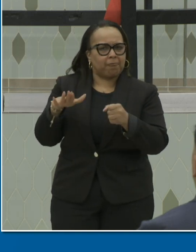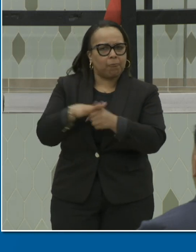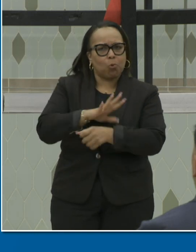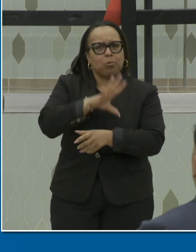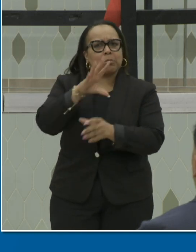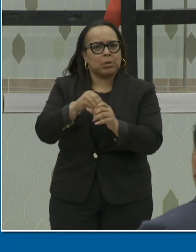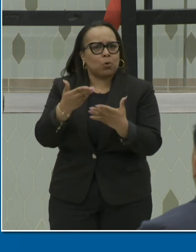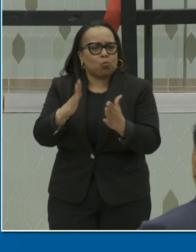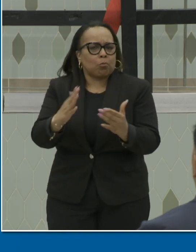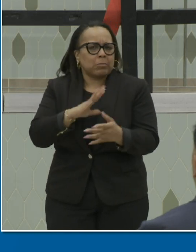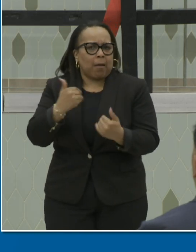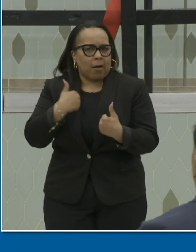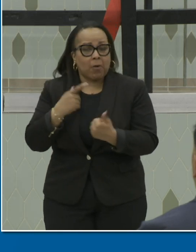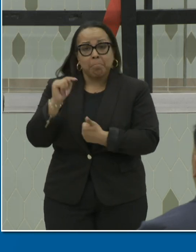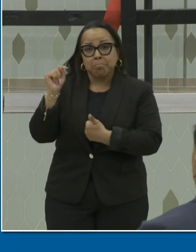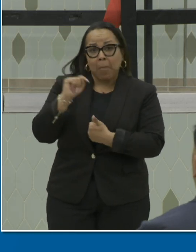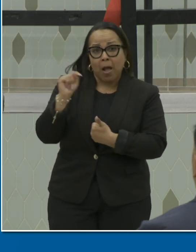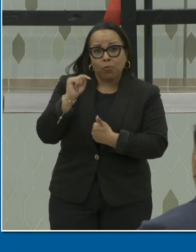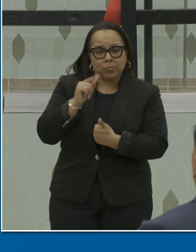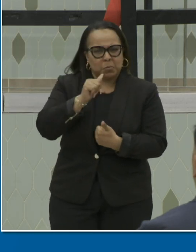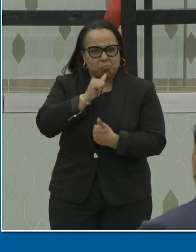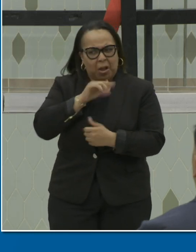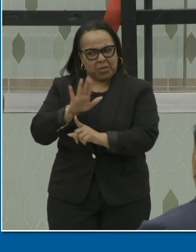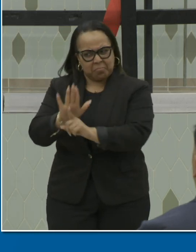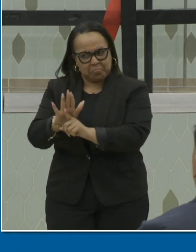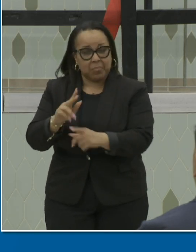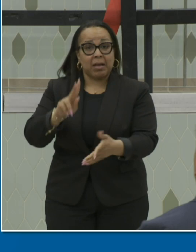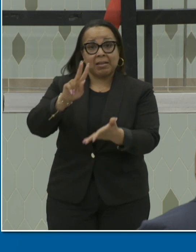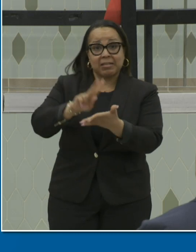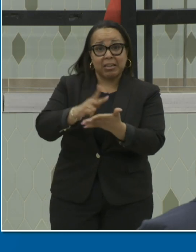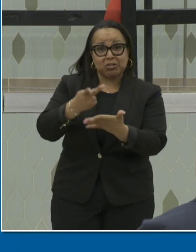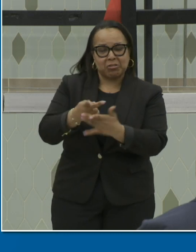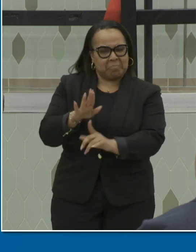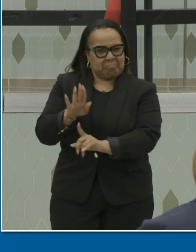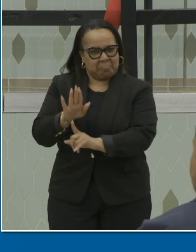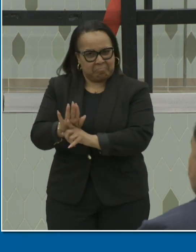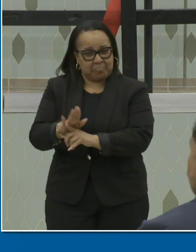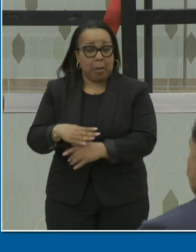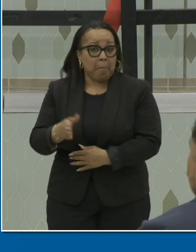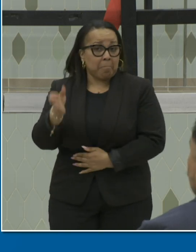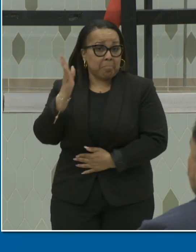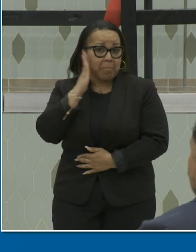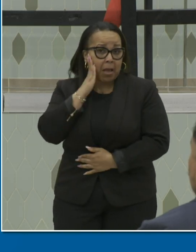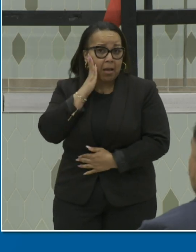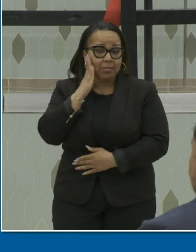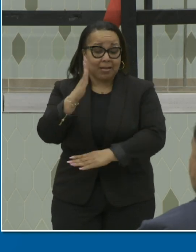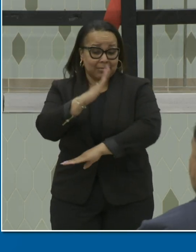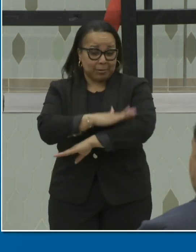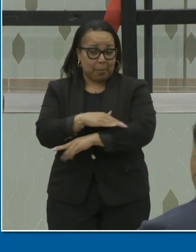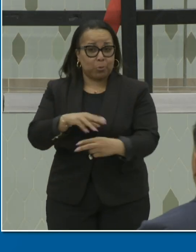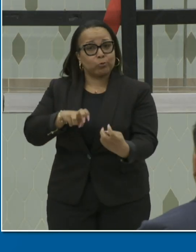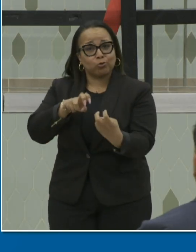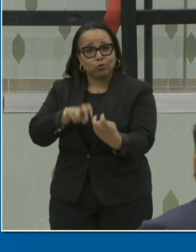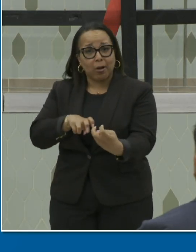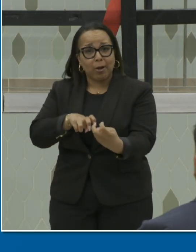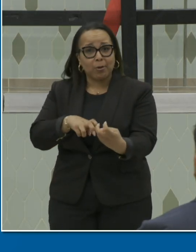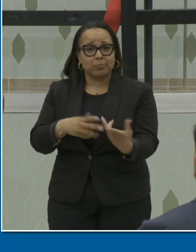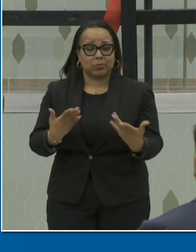stated rooms with bathrooms that are private, kitchens that are full, beds, table with